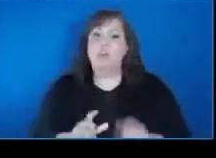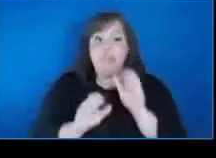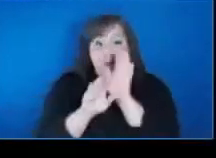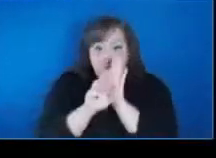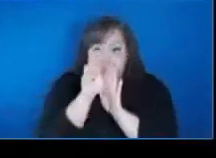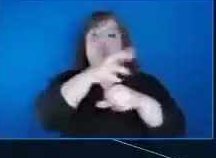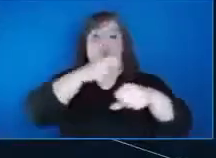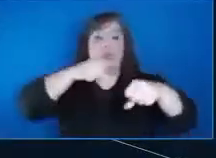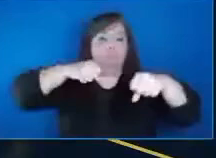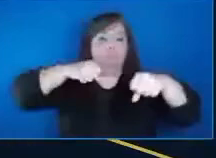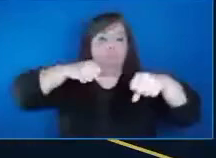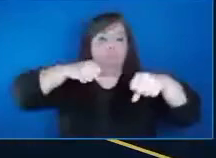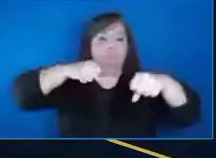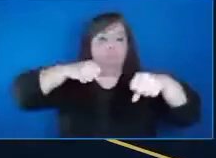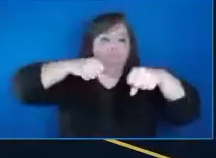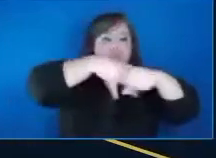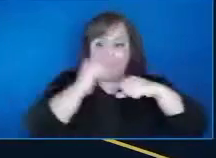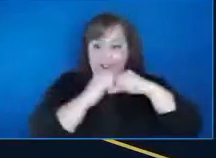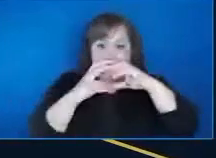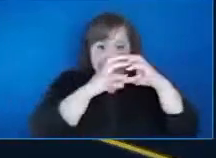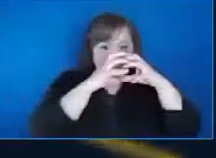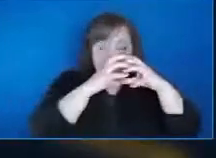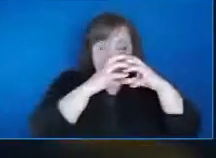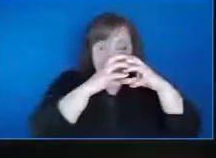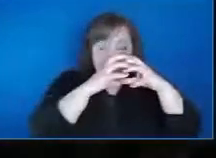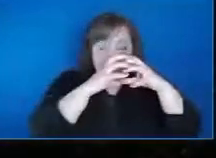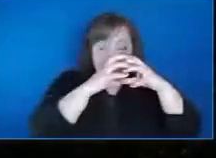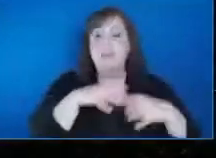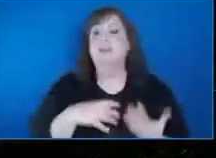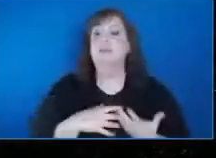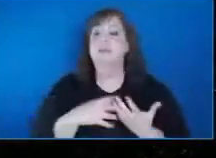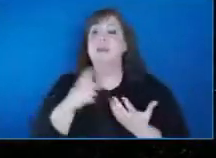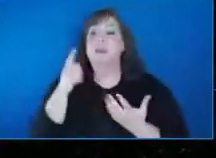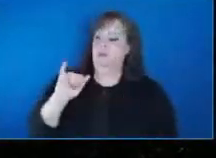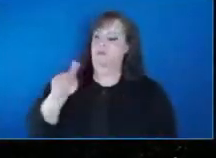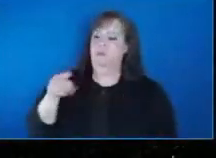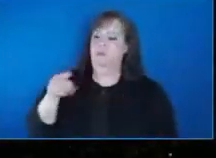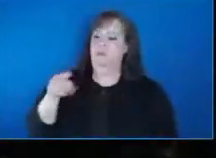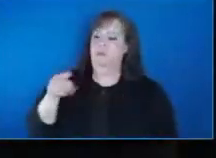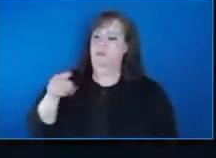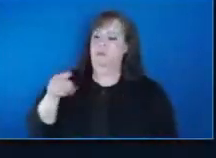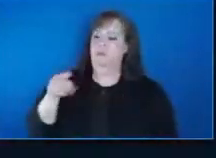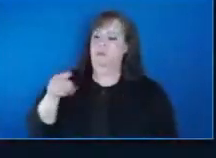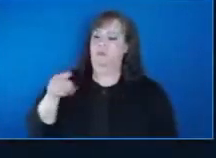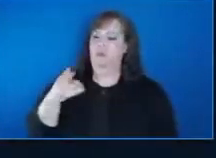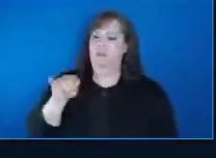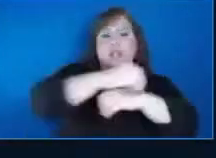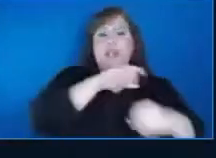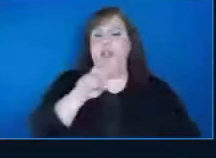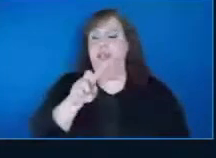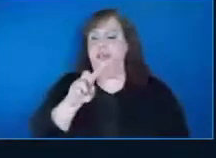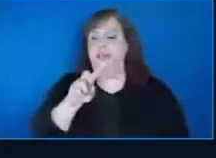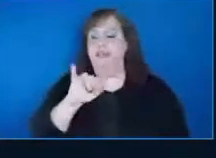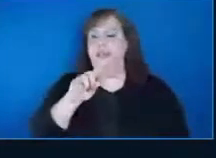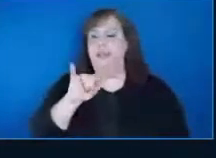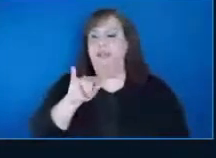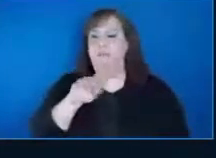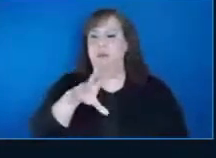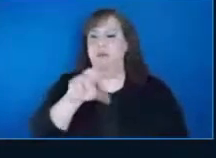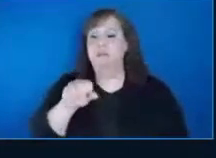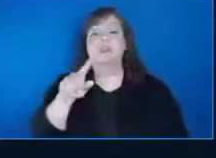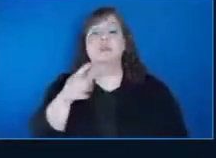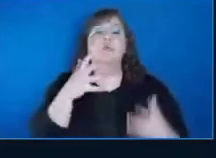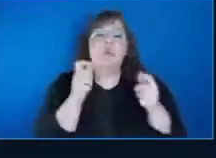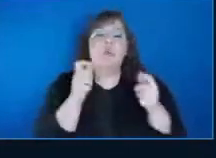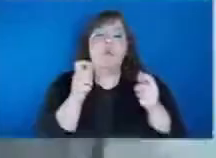an asteroid. The moonlift Dimorphos, which orbits the asteroid Didymos. And see if we can change its trajectory just a little bit.